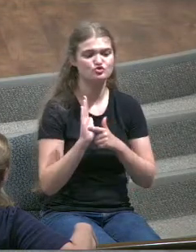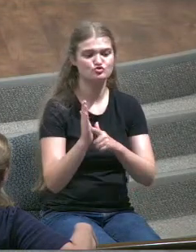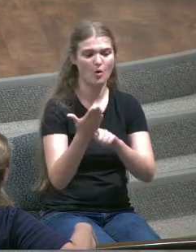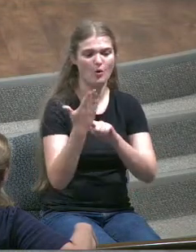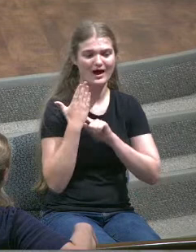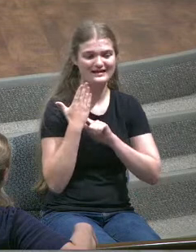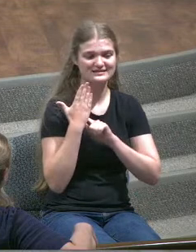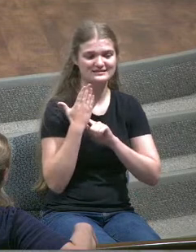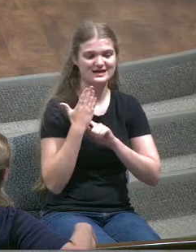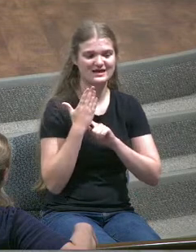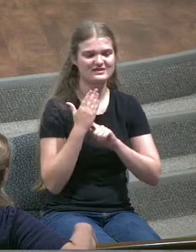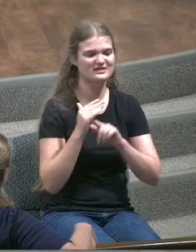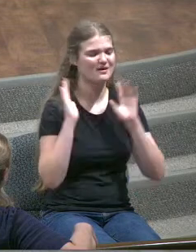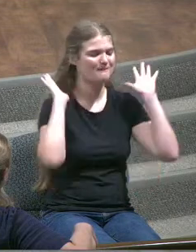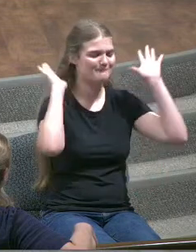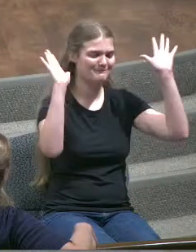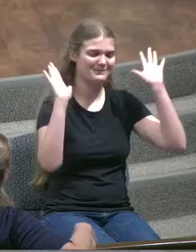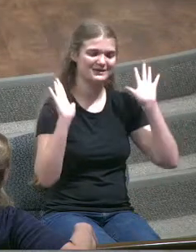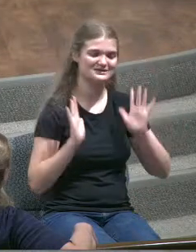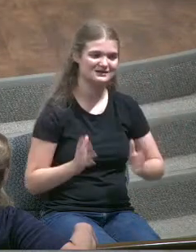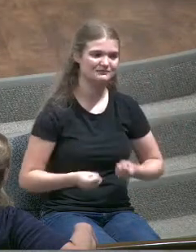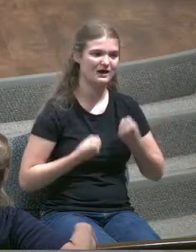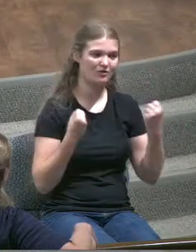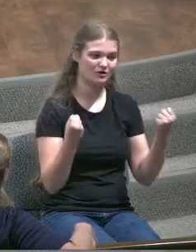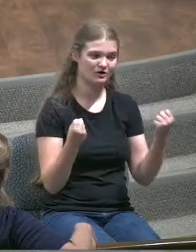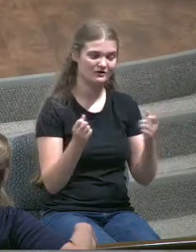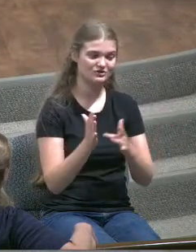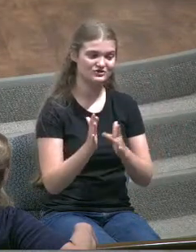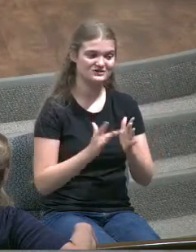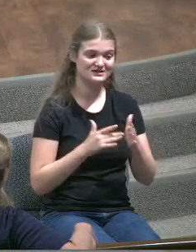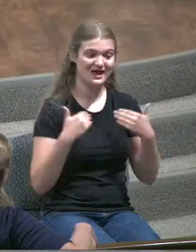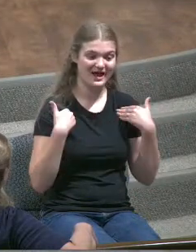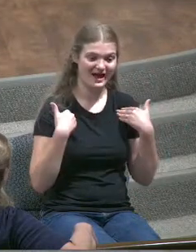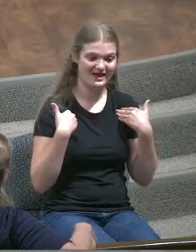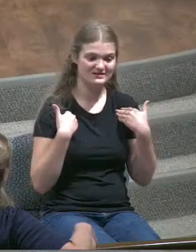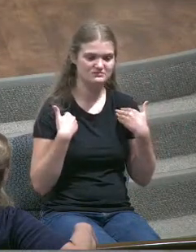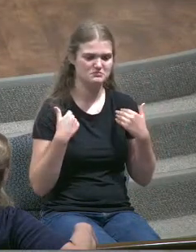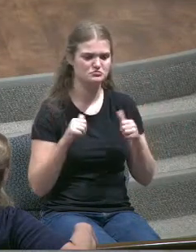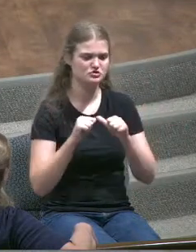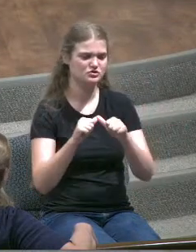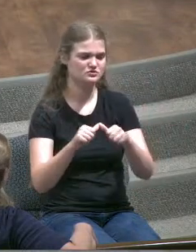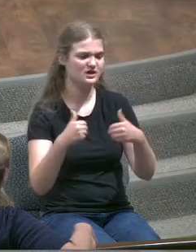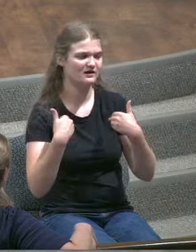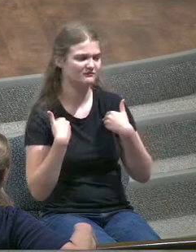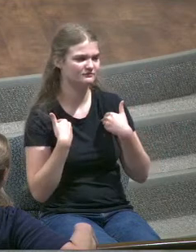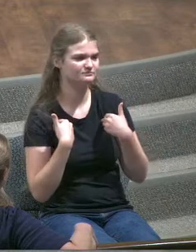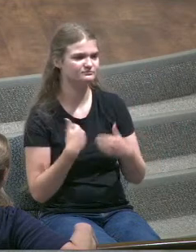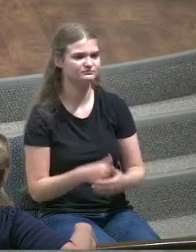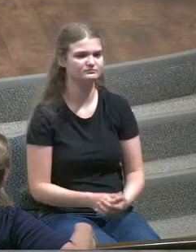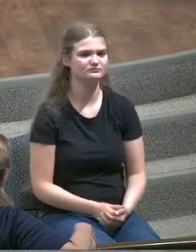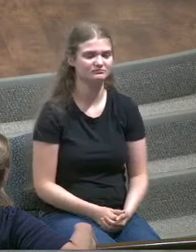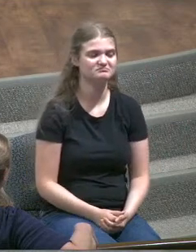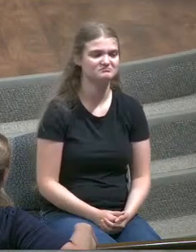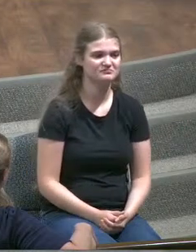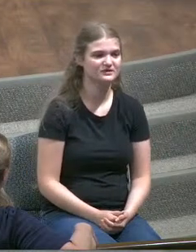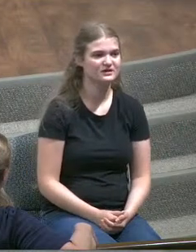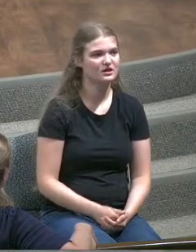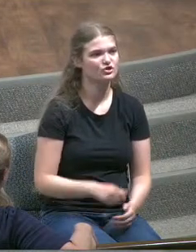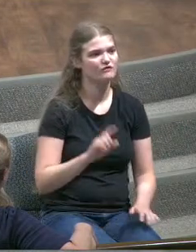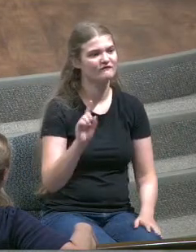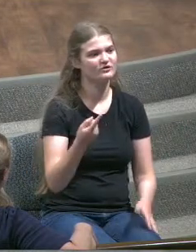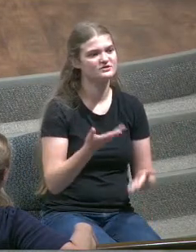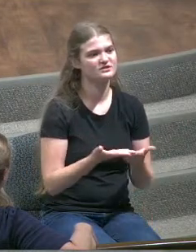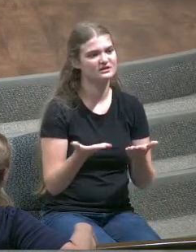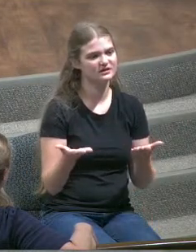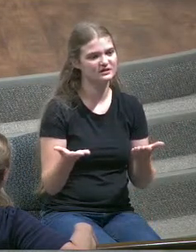the incredible power that Jesus had and continues to have. Okay? Make sense? Fair enough? The first